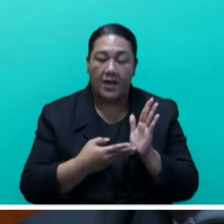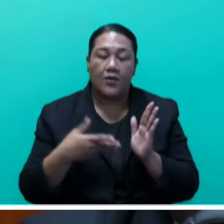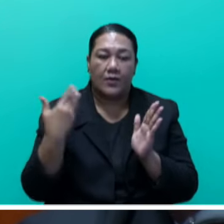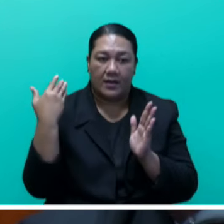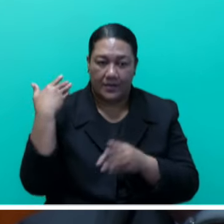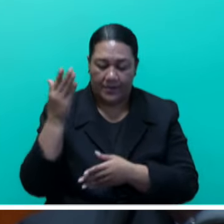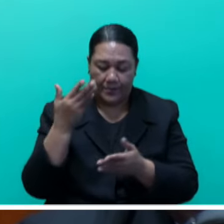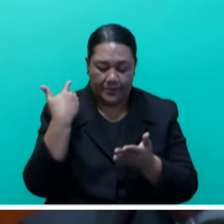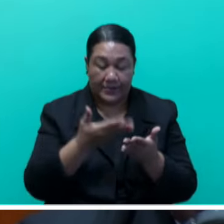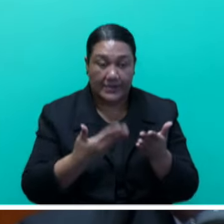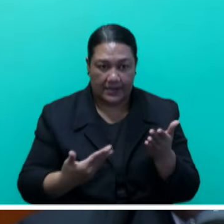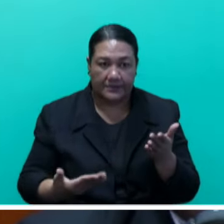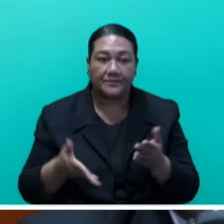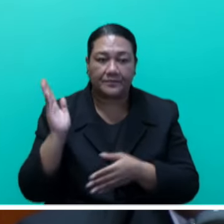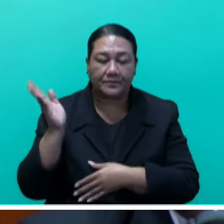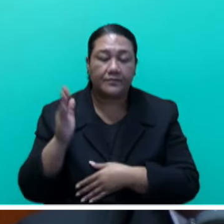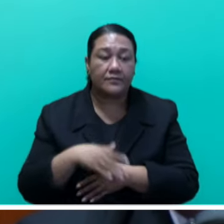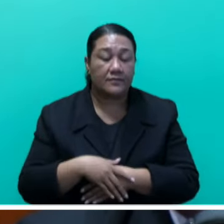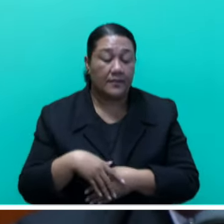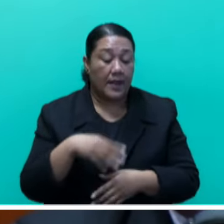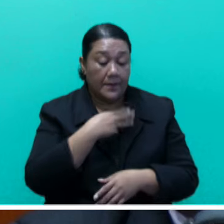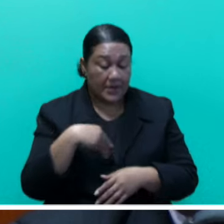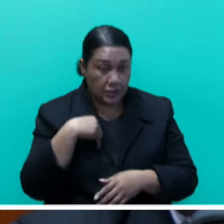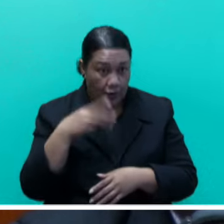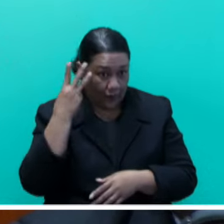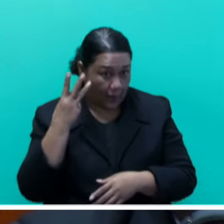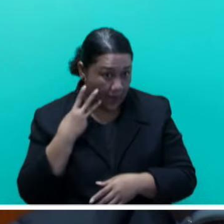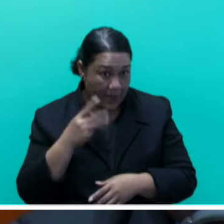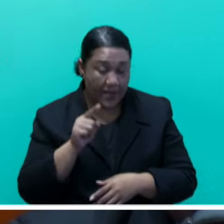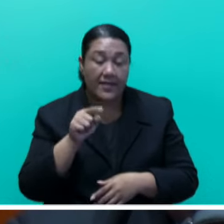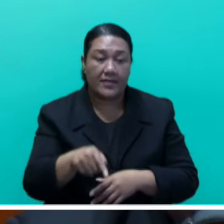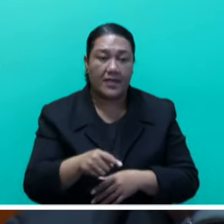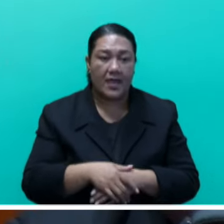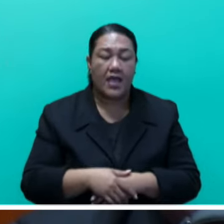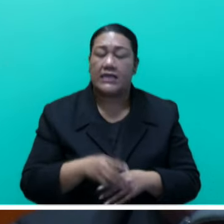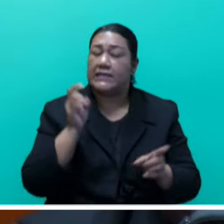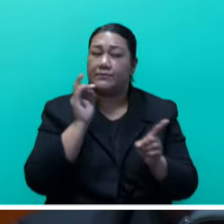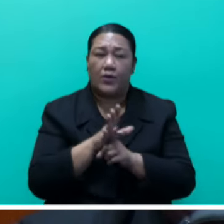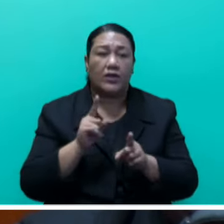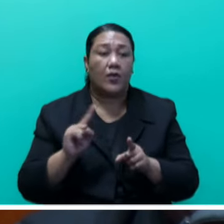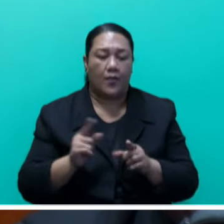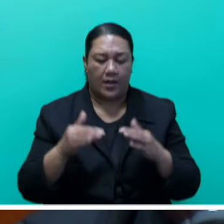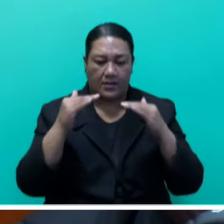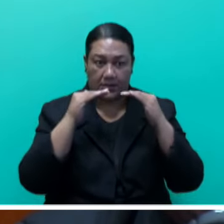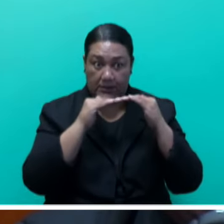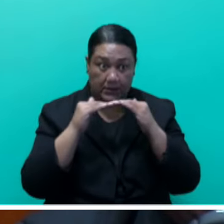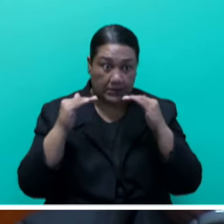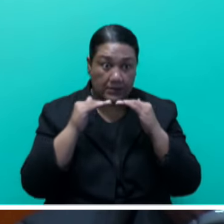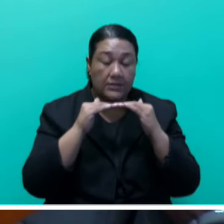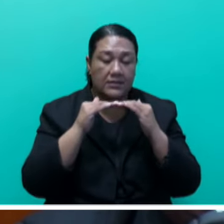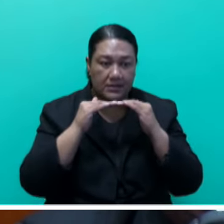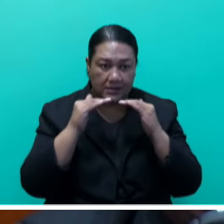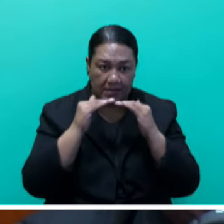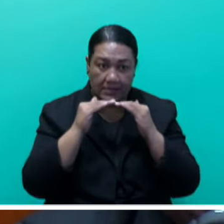Women, I'm honored to once again highlight the crucial importance of gender equality and women's rights, which is